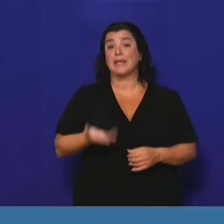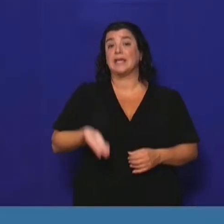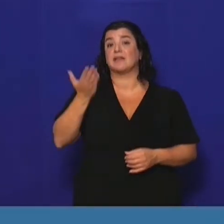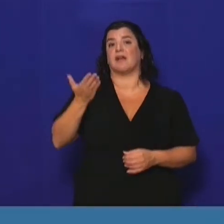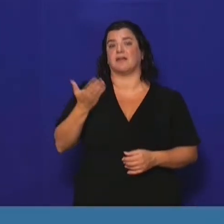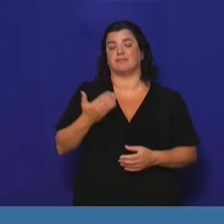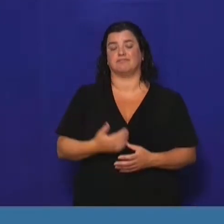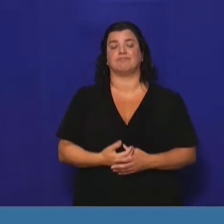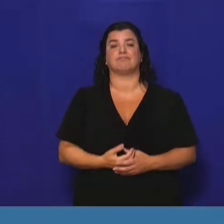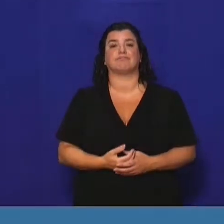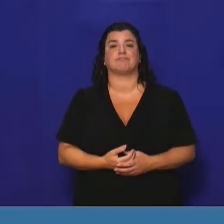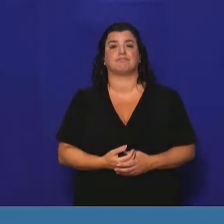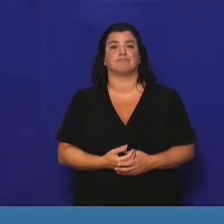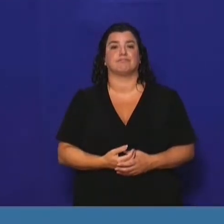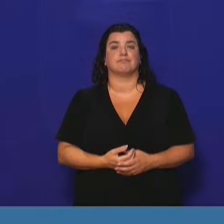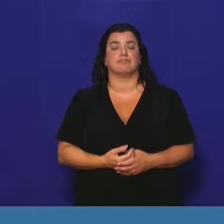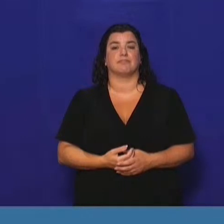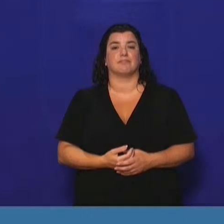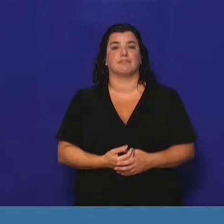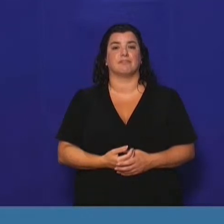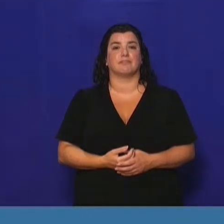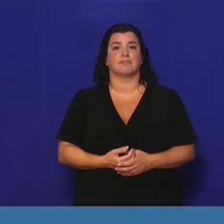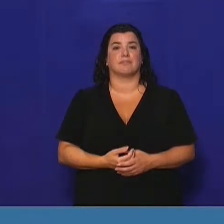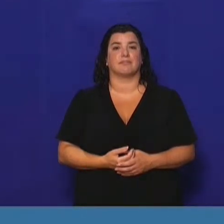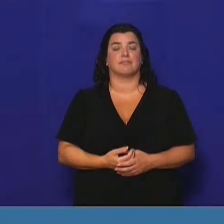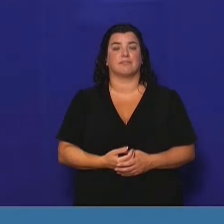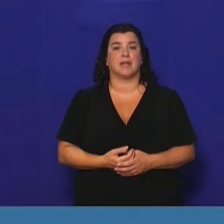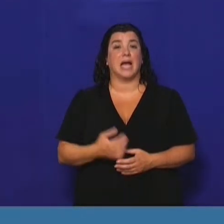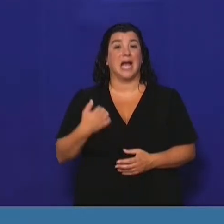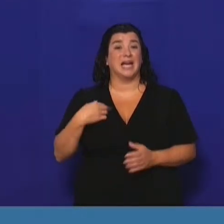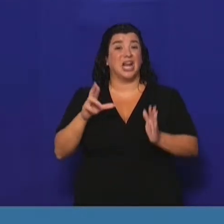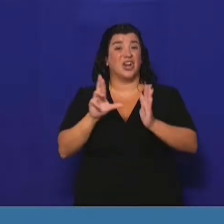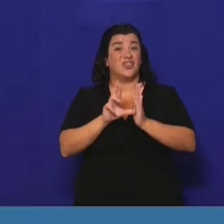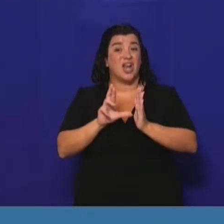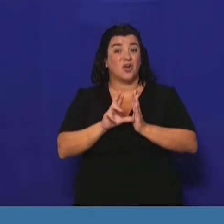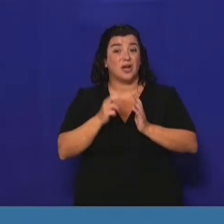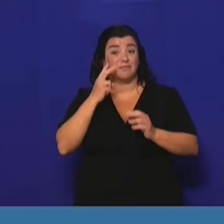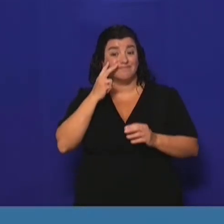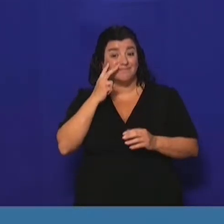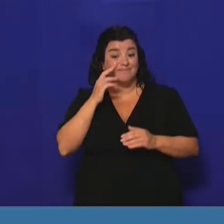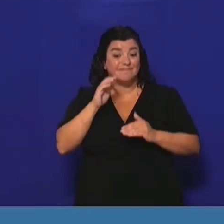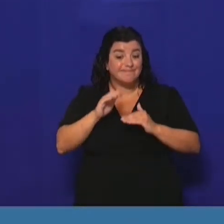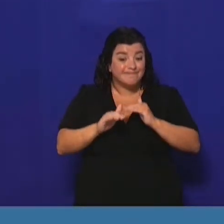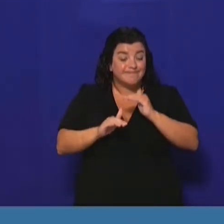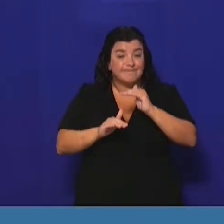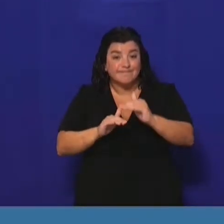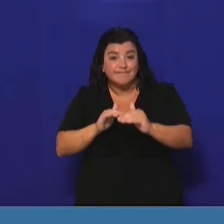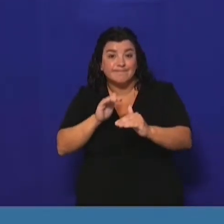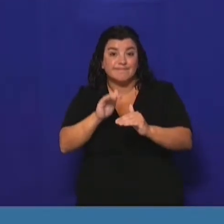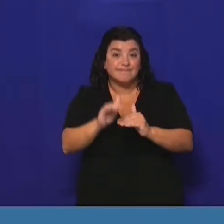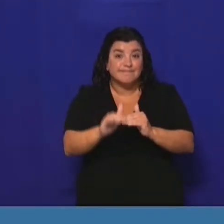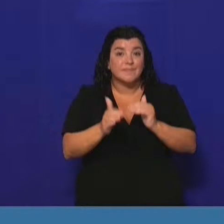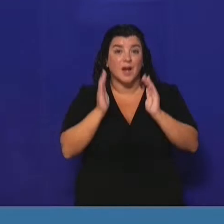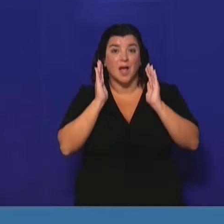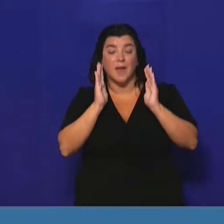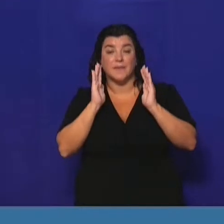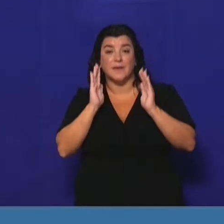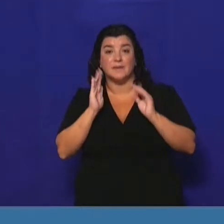time. With respect to measures, we are following the situation very carefully. As I have said, when I show